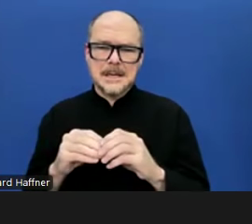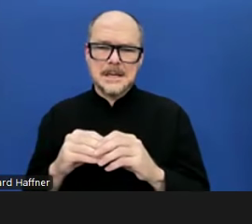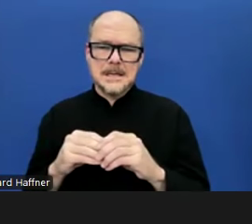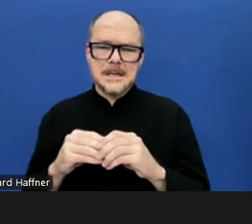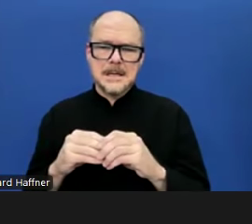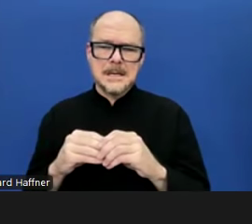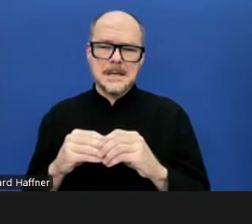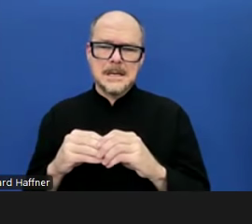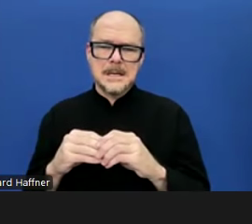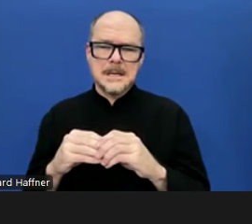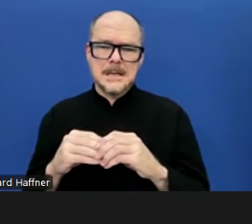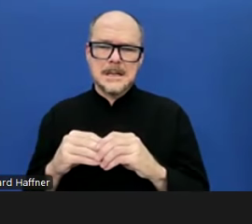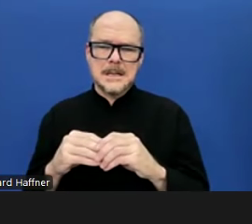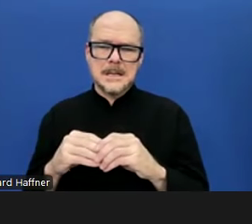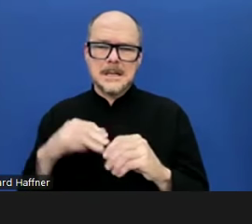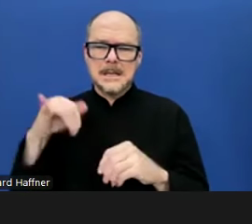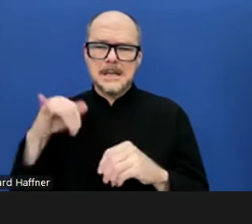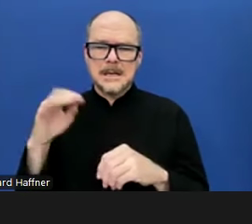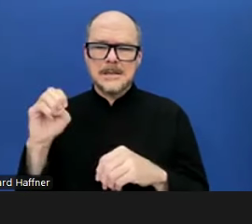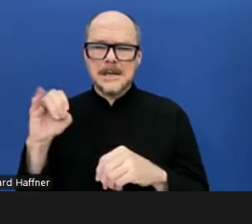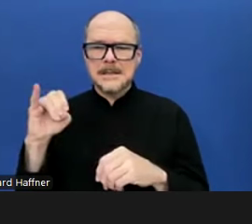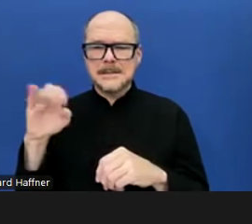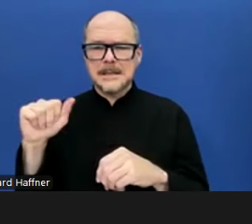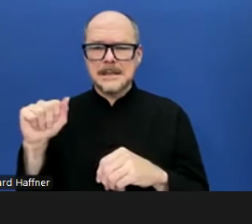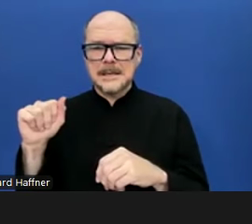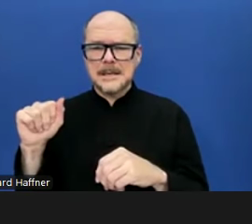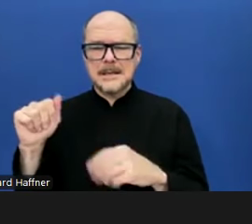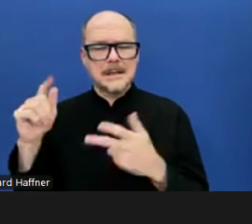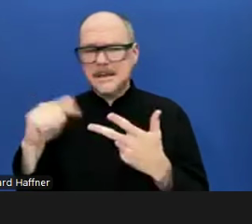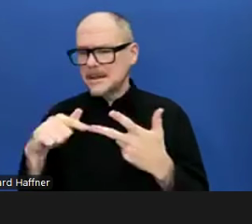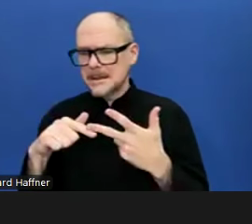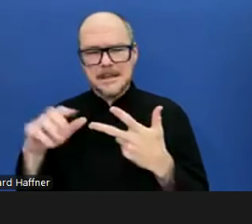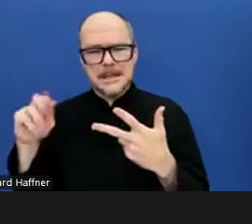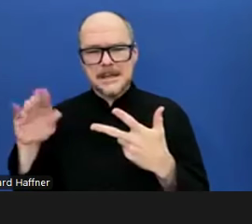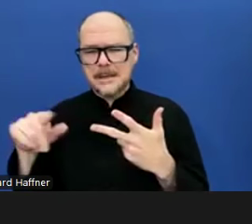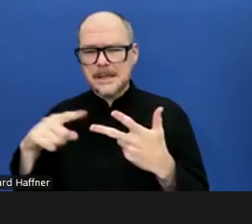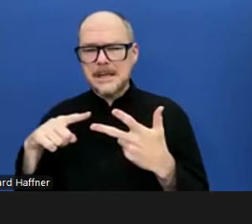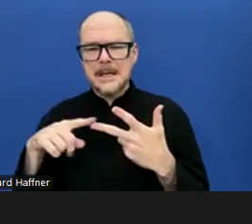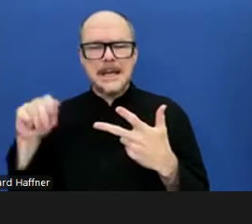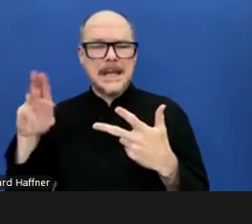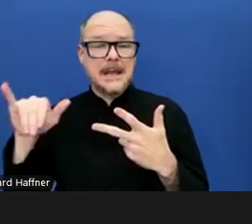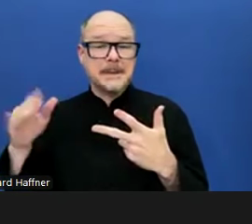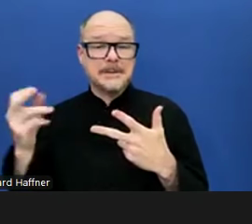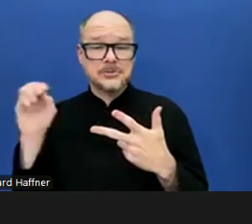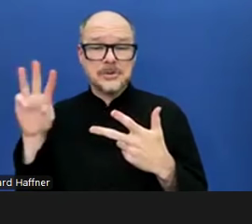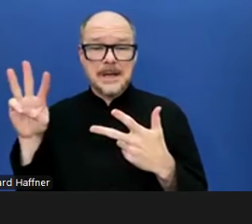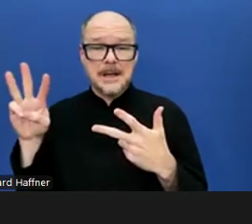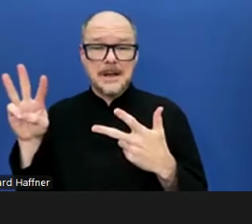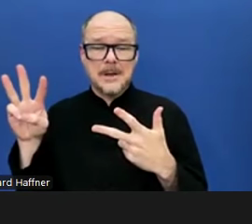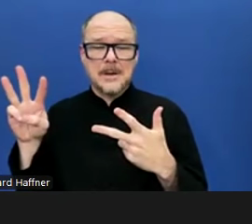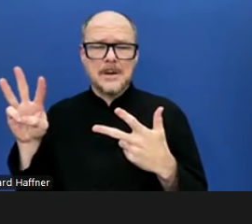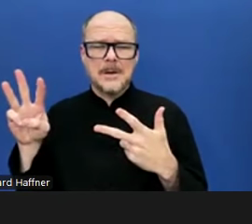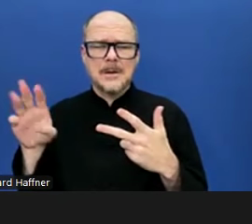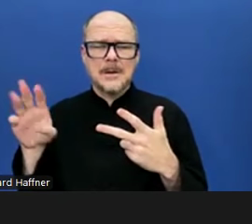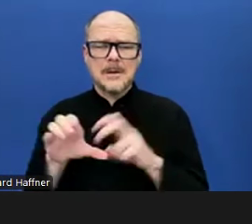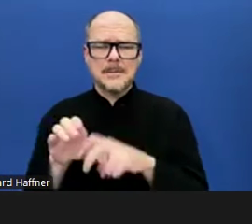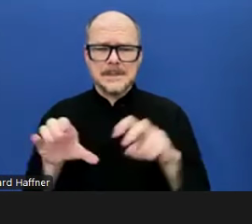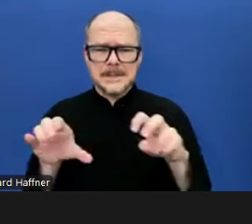Yeah, and I don't believe Jessica Casada is here, nor Benita Shaw. Annie Chow, how do you vote? Abstain.